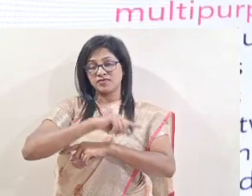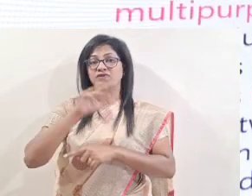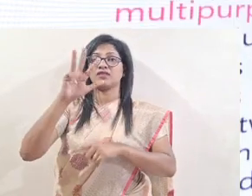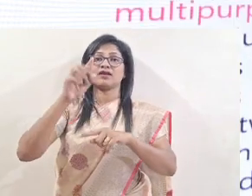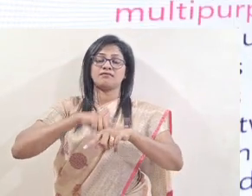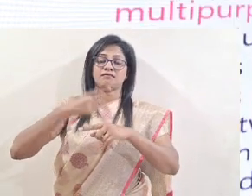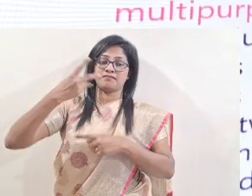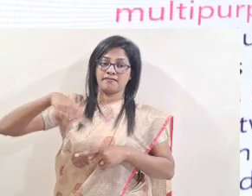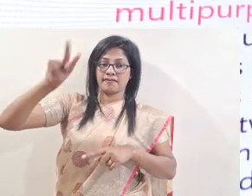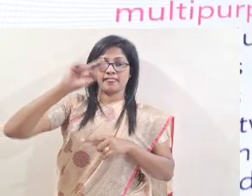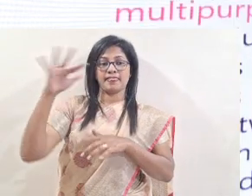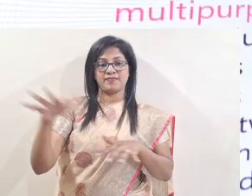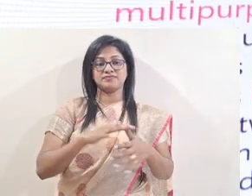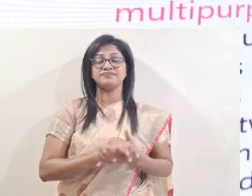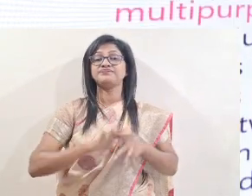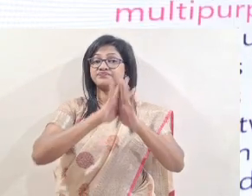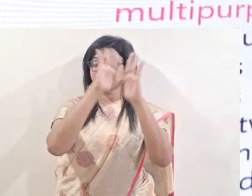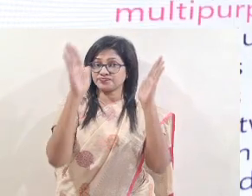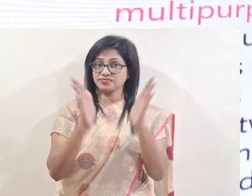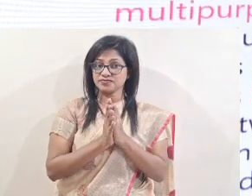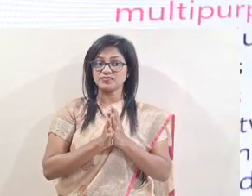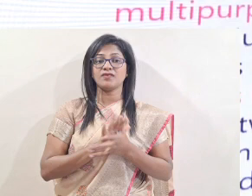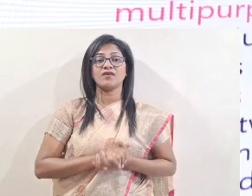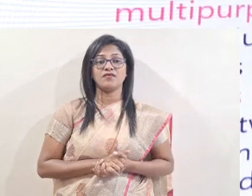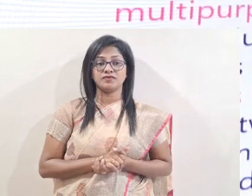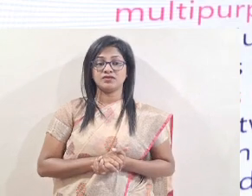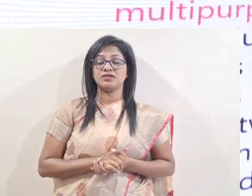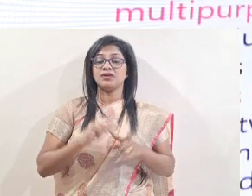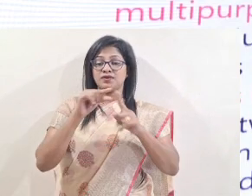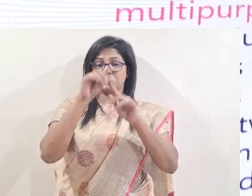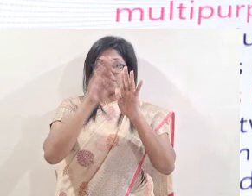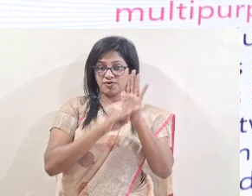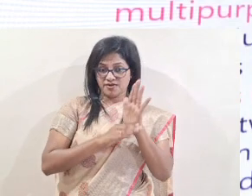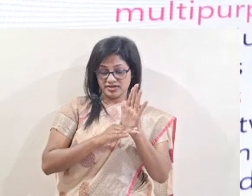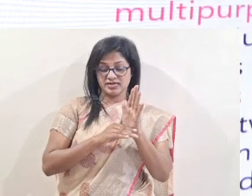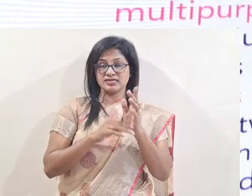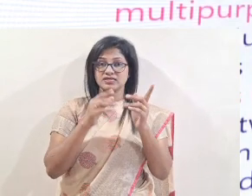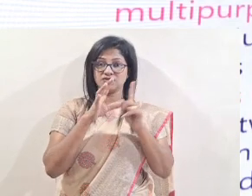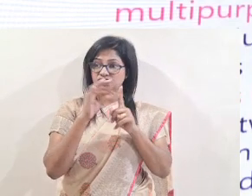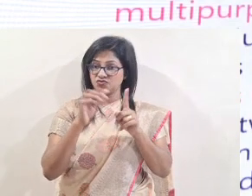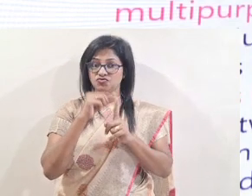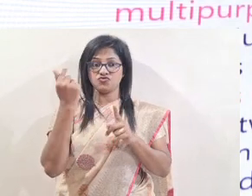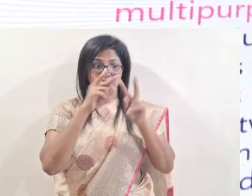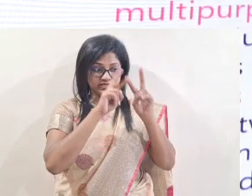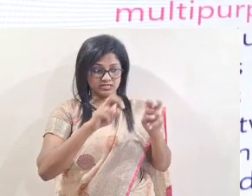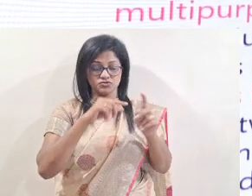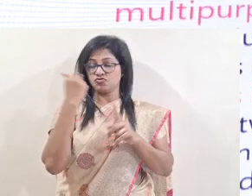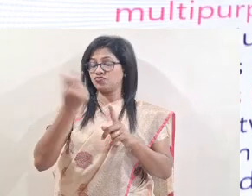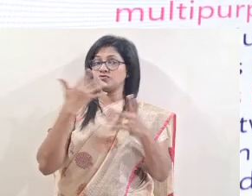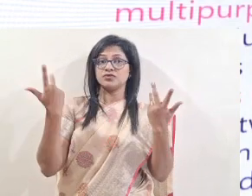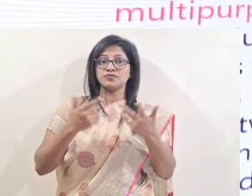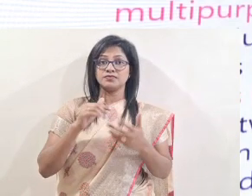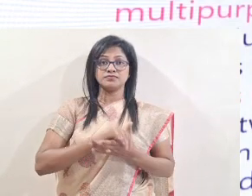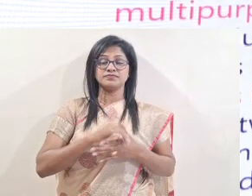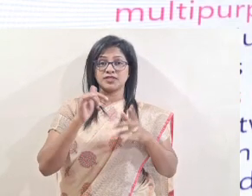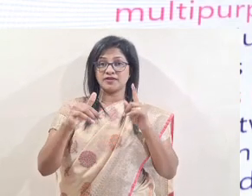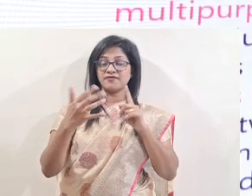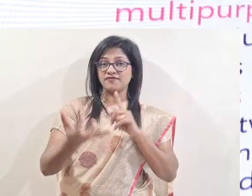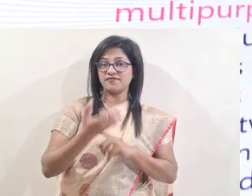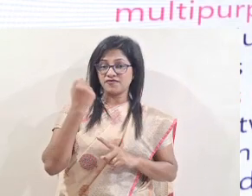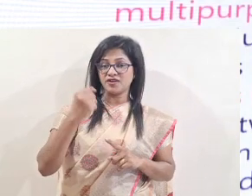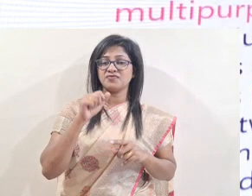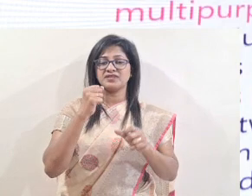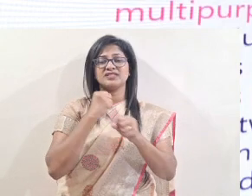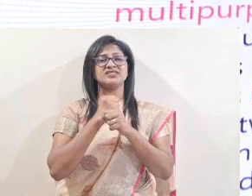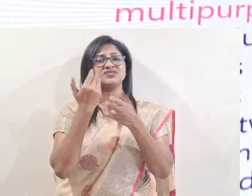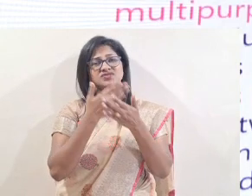So overall, if we see what can be the policy implications of these studies, we can say, because we have found it's more of a general thing. We all